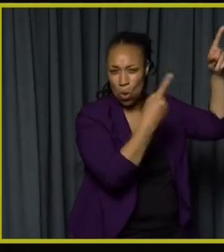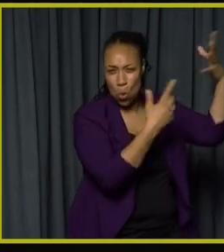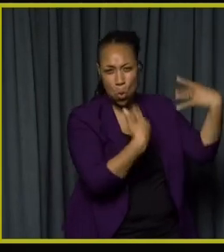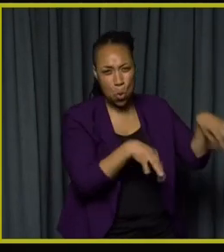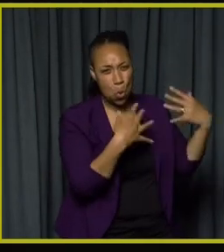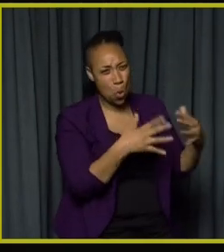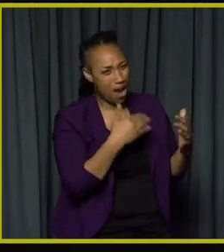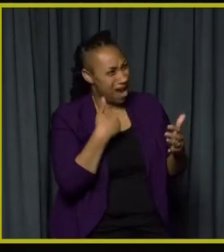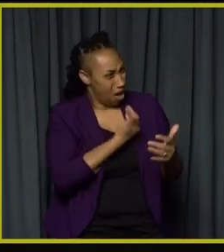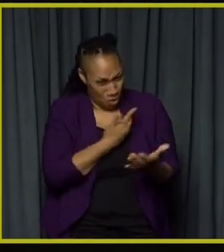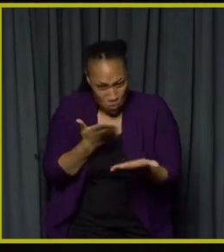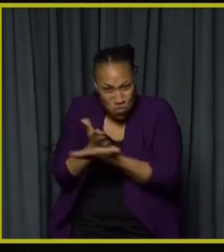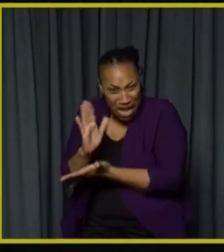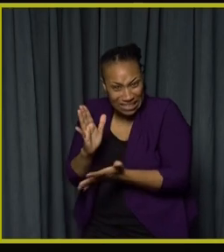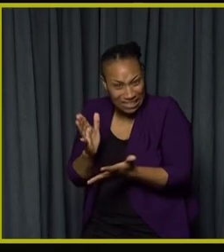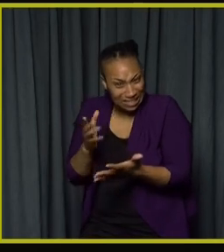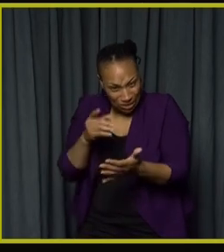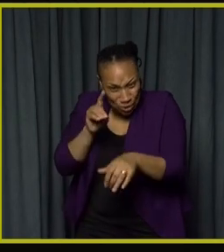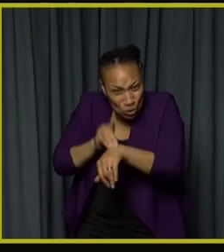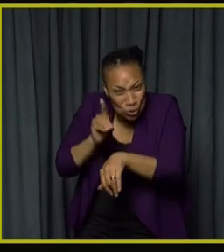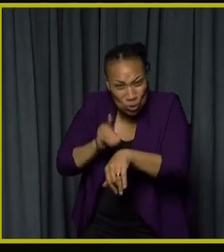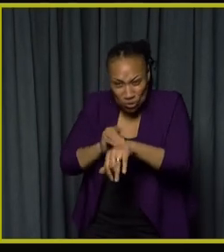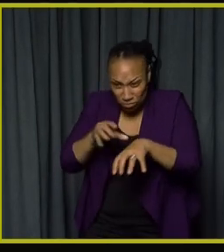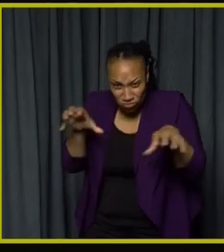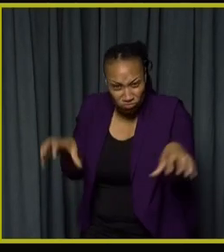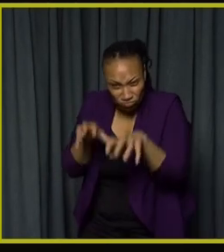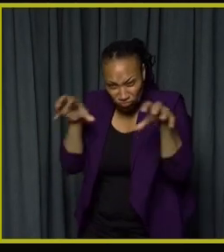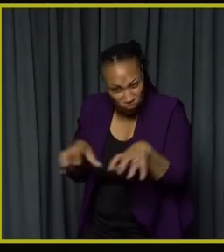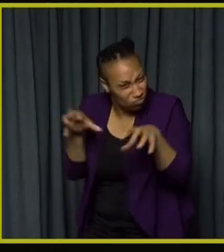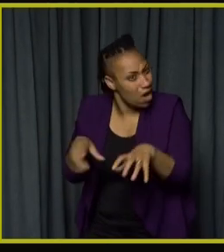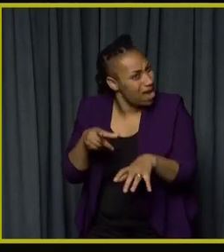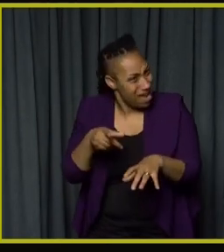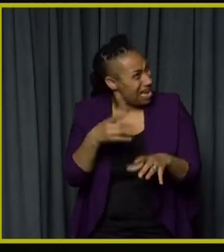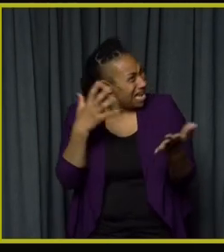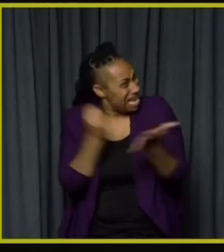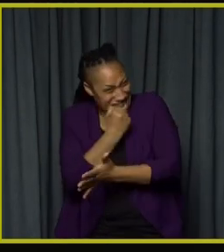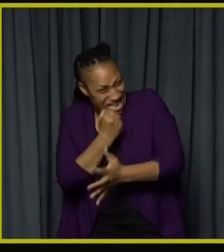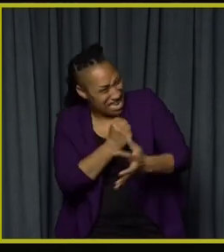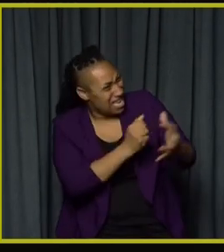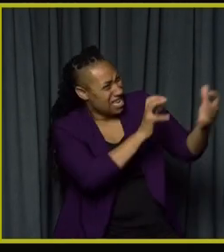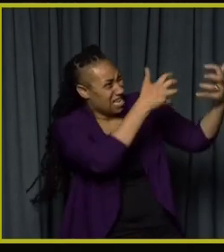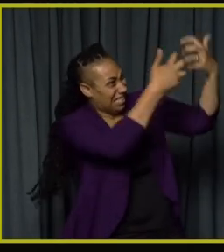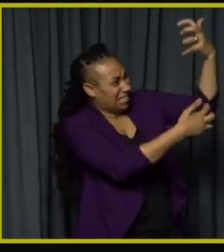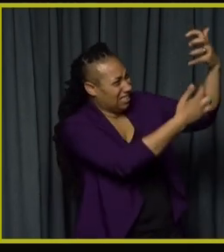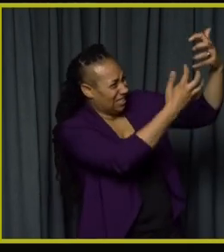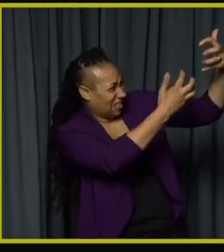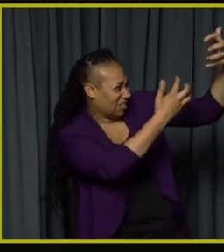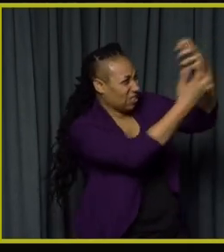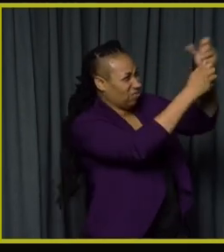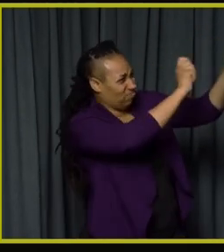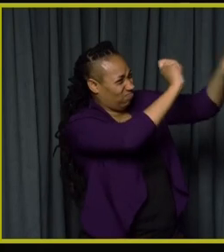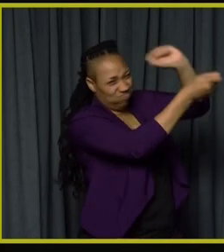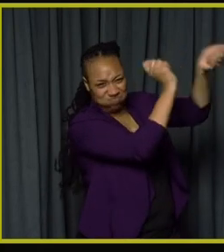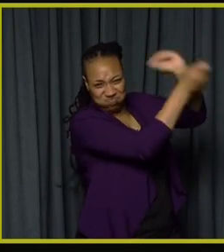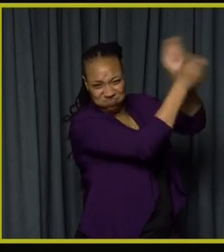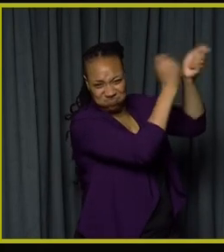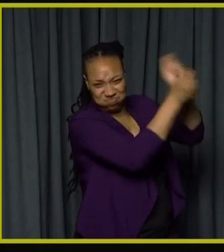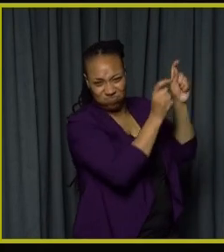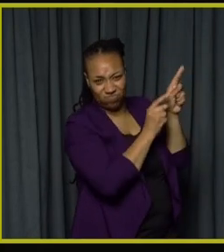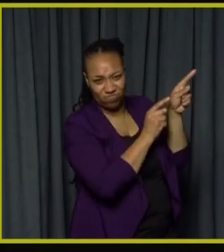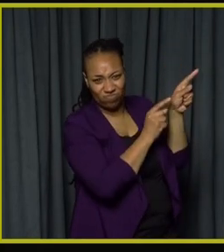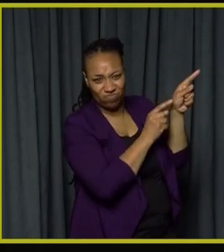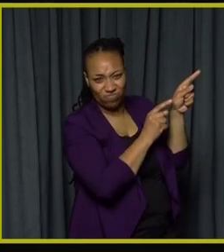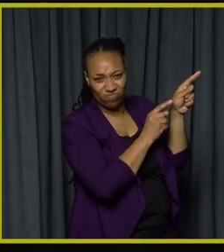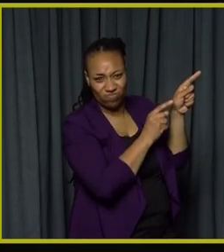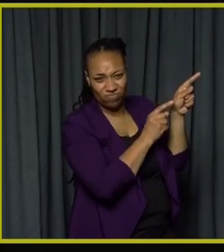government. When we think about all we have heard today in a nation that makes such lofty promises but